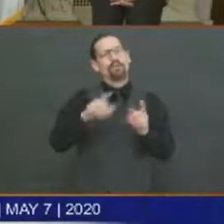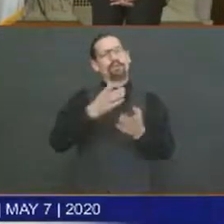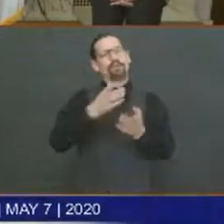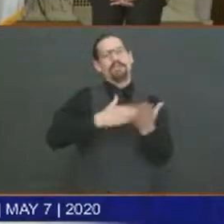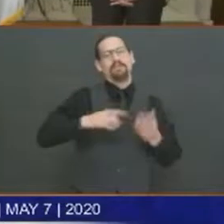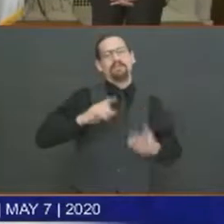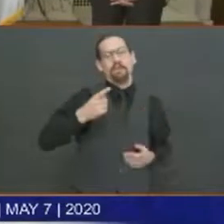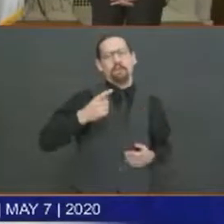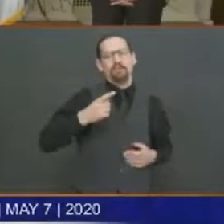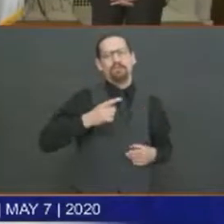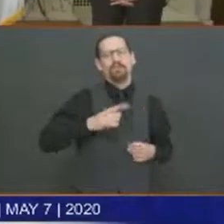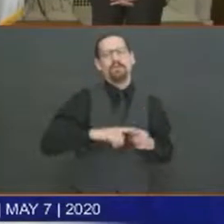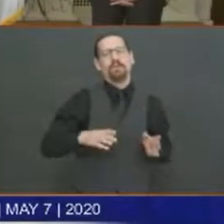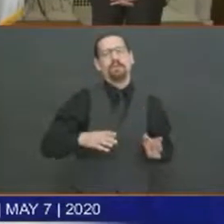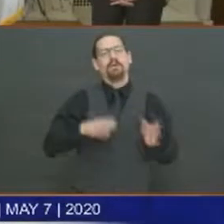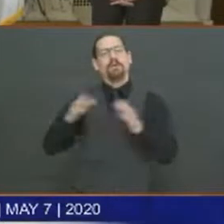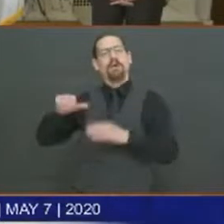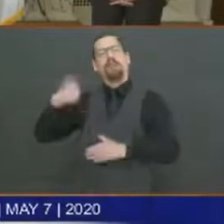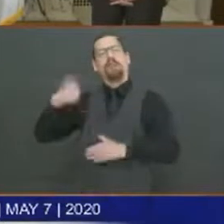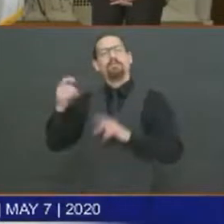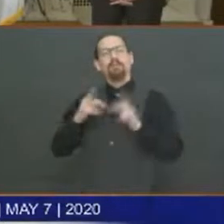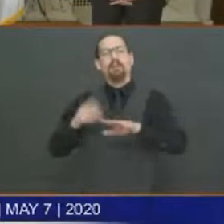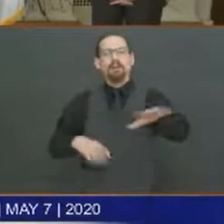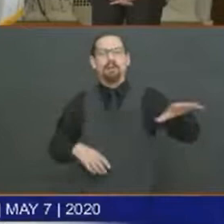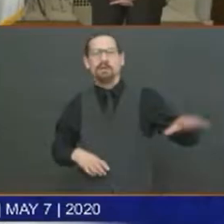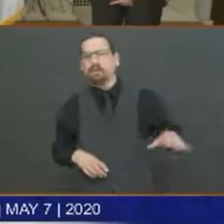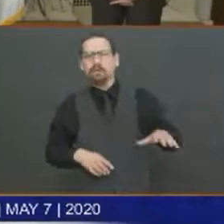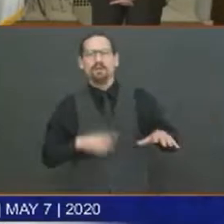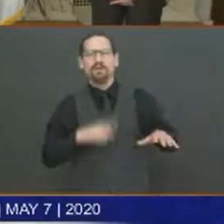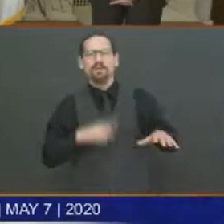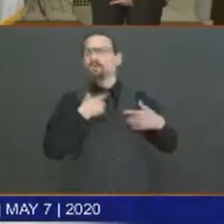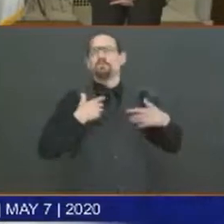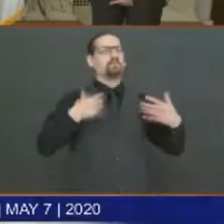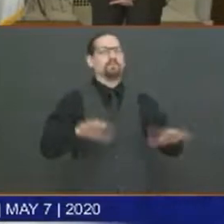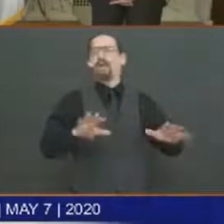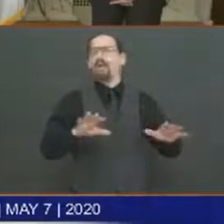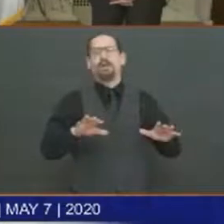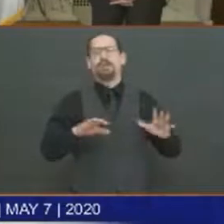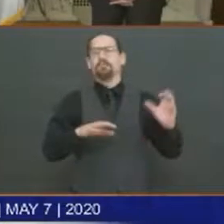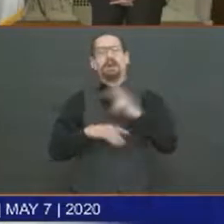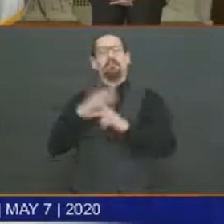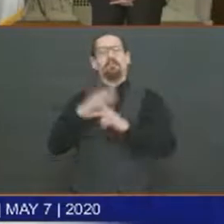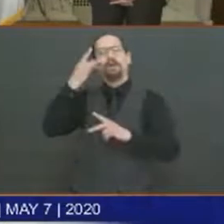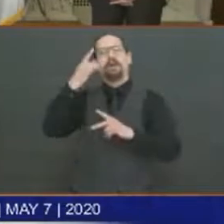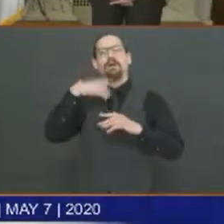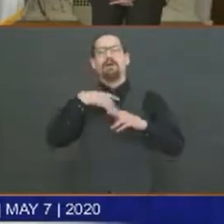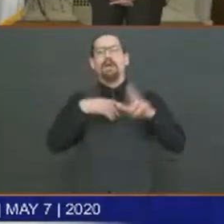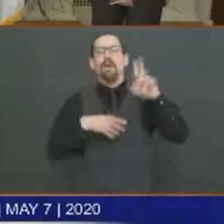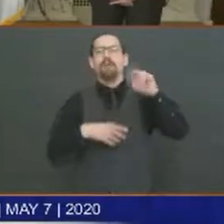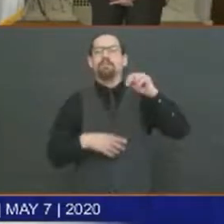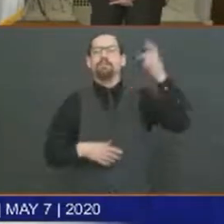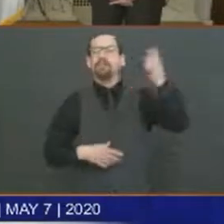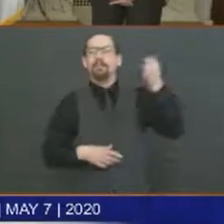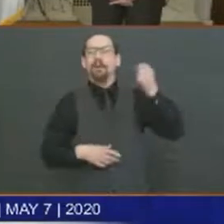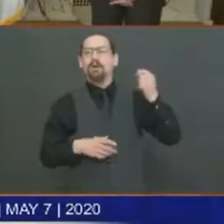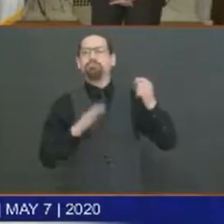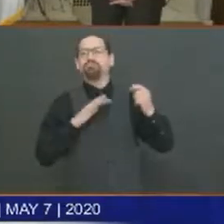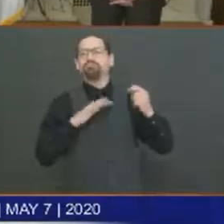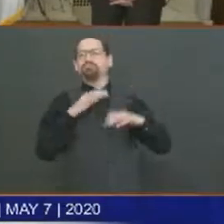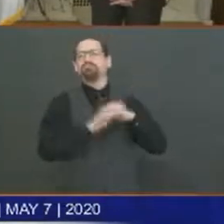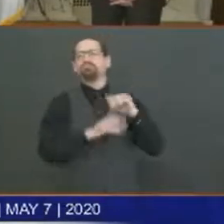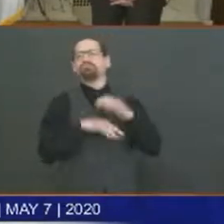on unemployment. Is that allowed? And what should employers do in this situation? It's an issue. I'm going to say that is a real